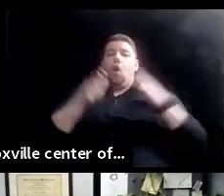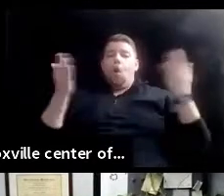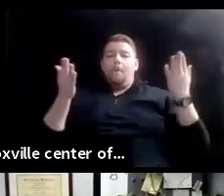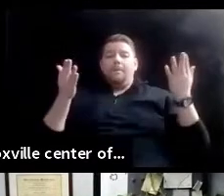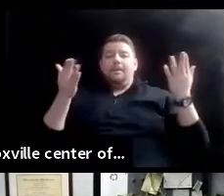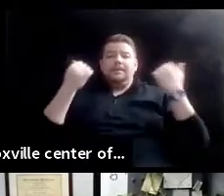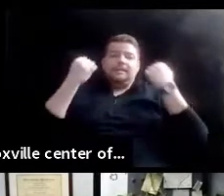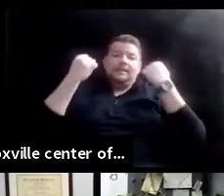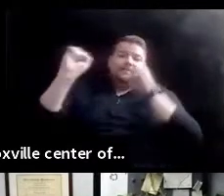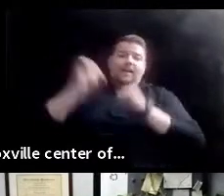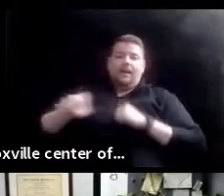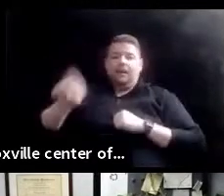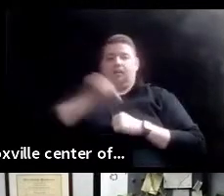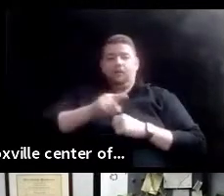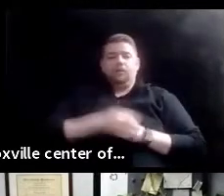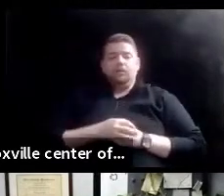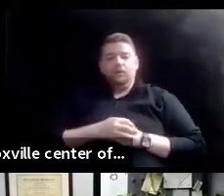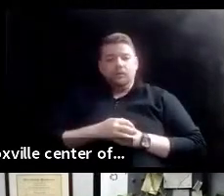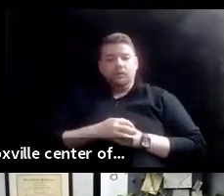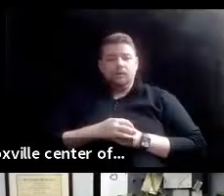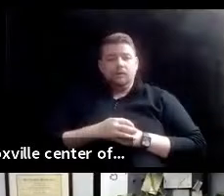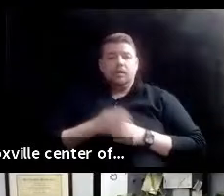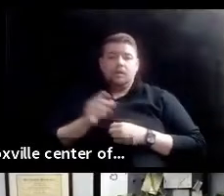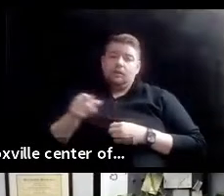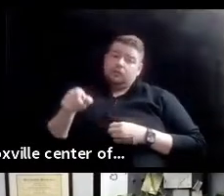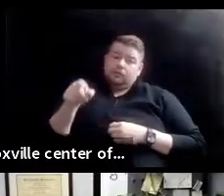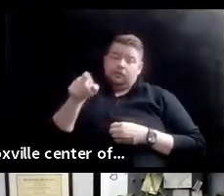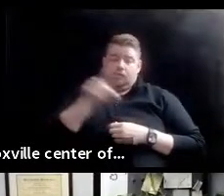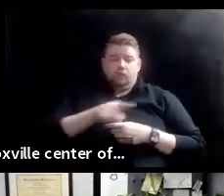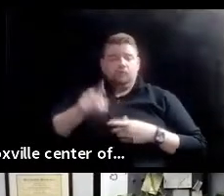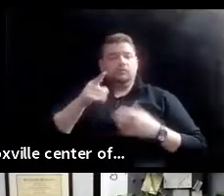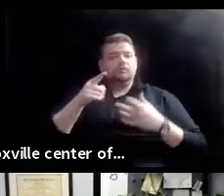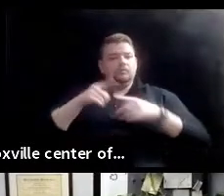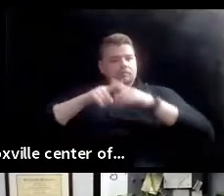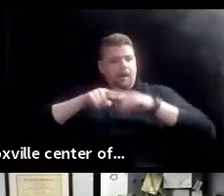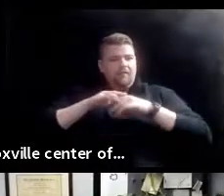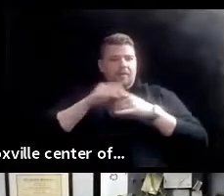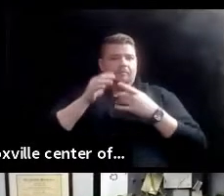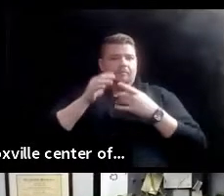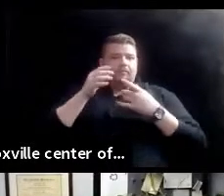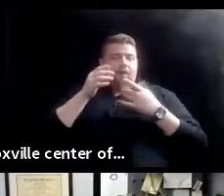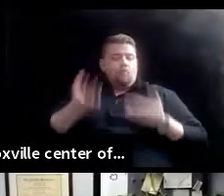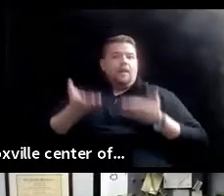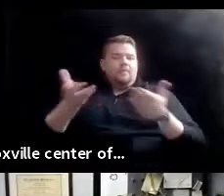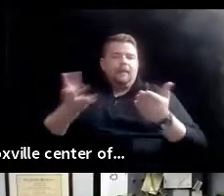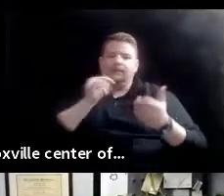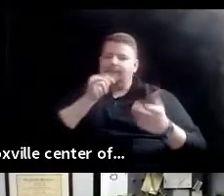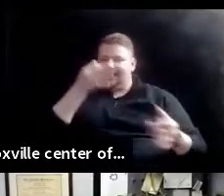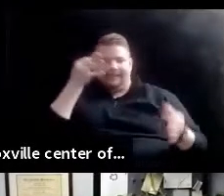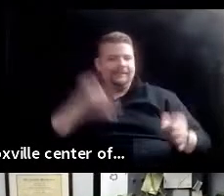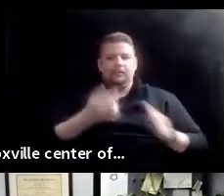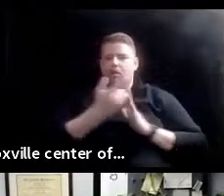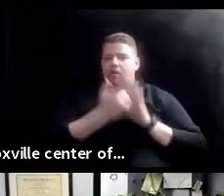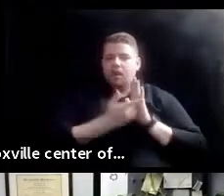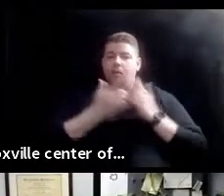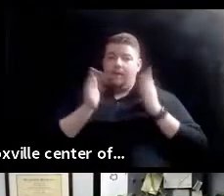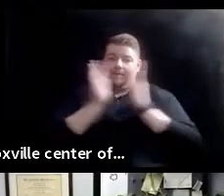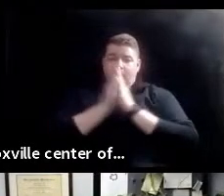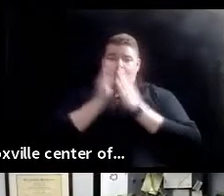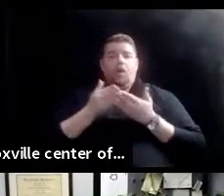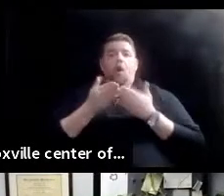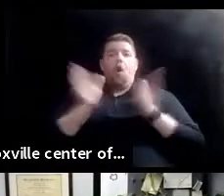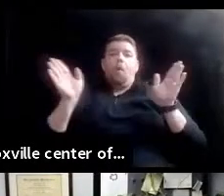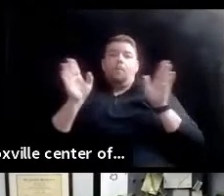you. Your basically should be a recommendation, not an edict. We have asked you for an open forum